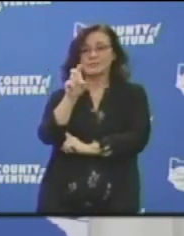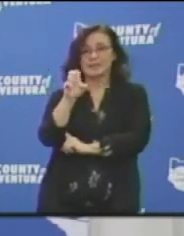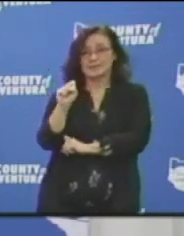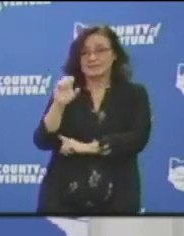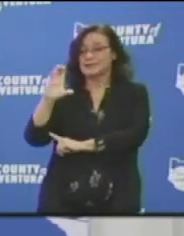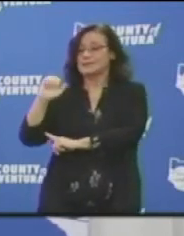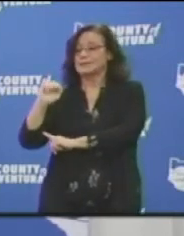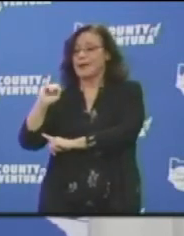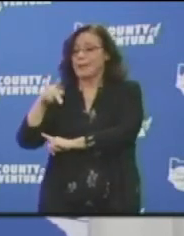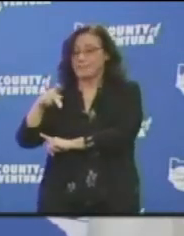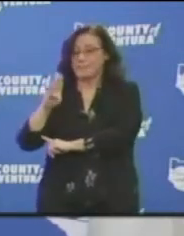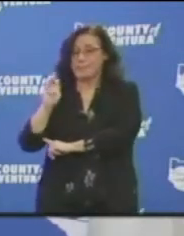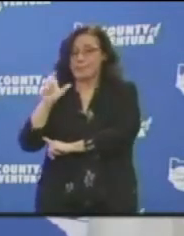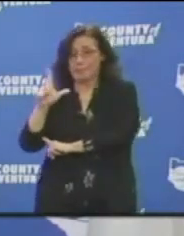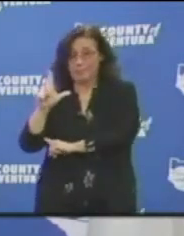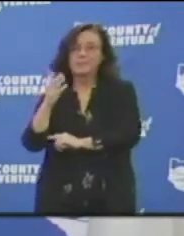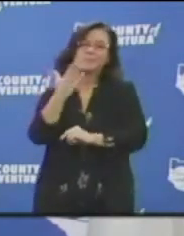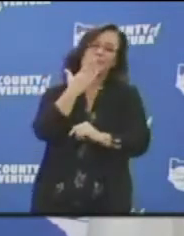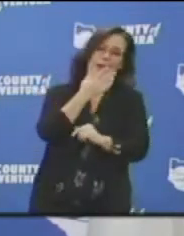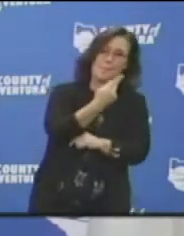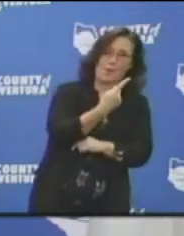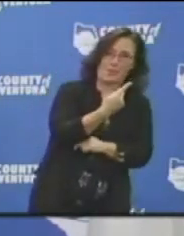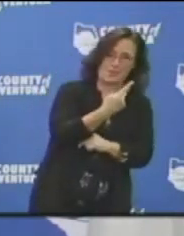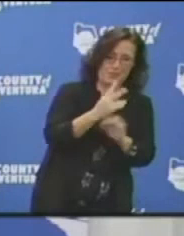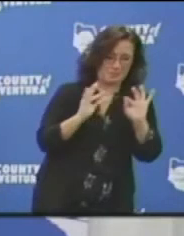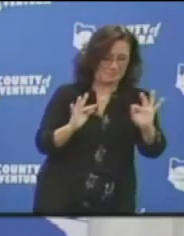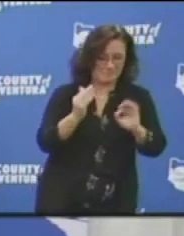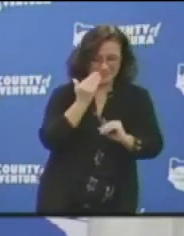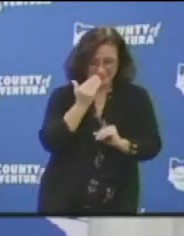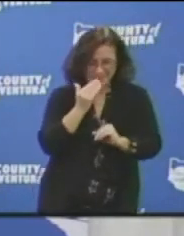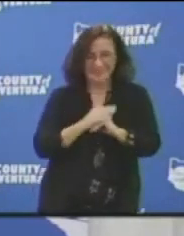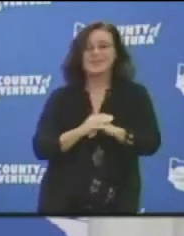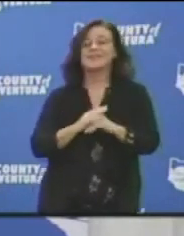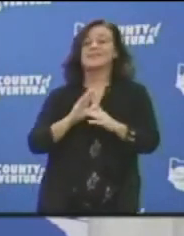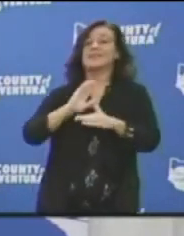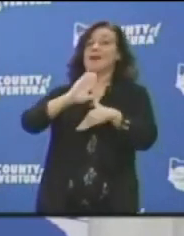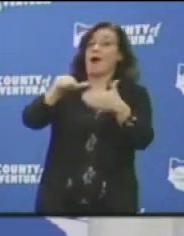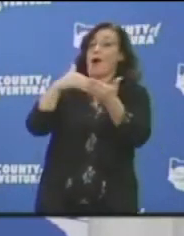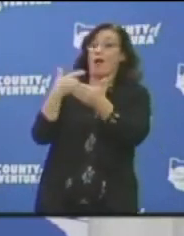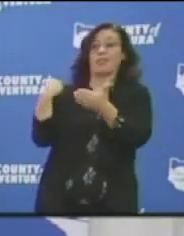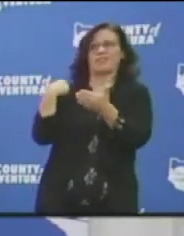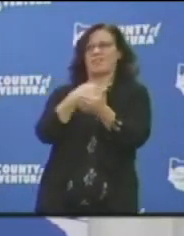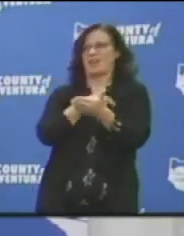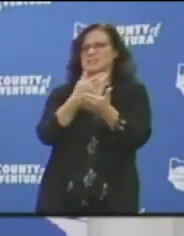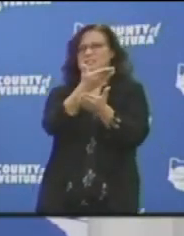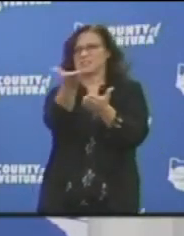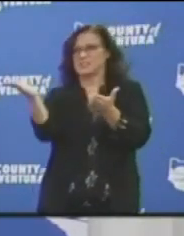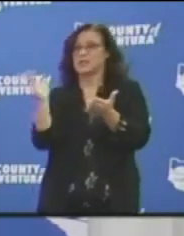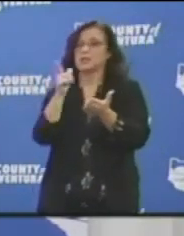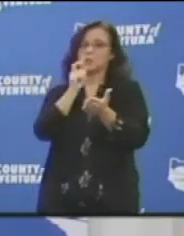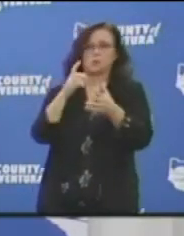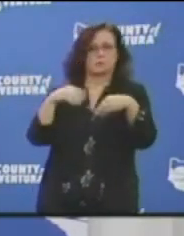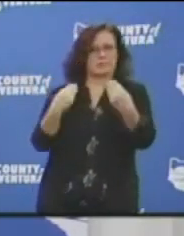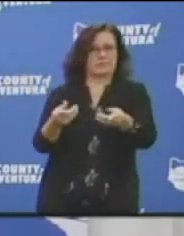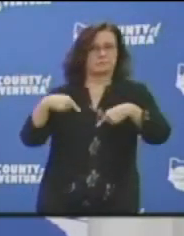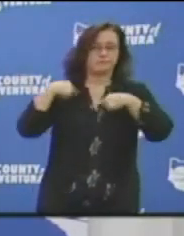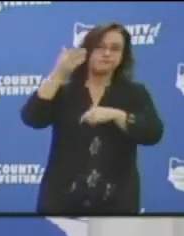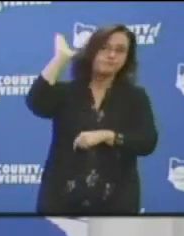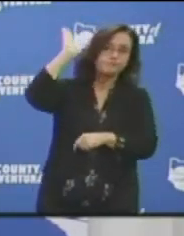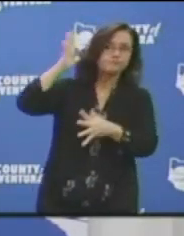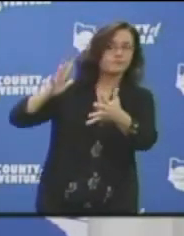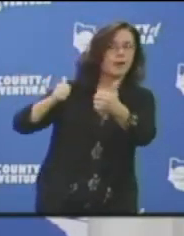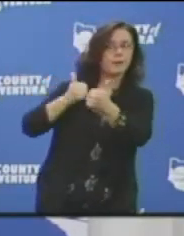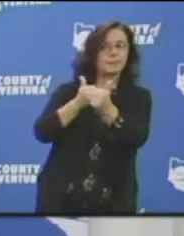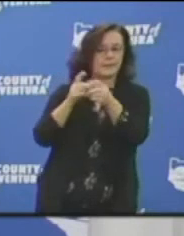Campbell. Thank you both. And all of those who have been presenting up-to-the-minute updates at these press